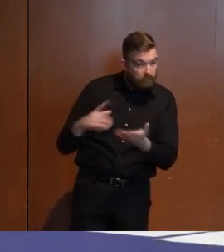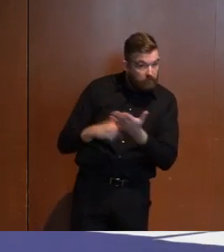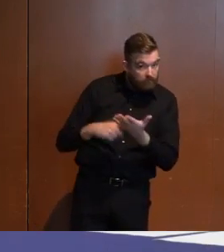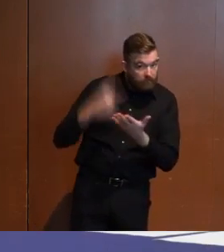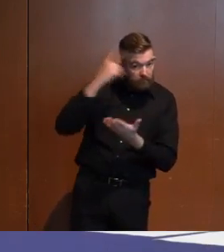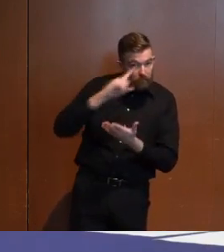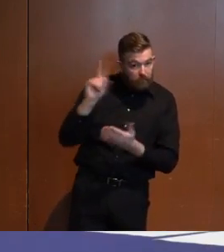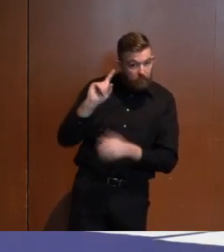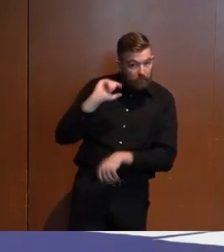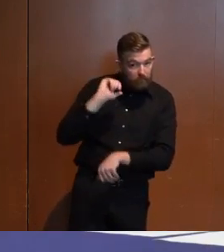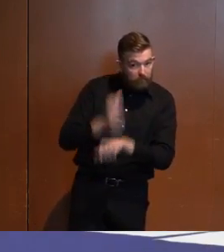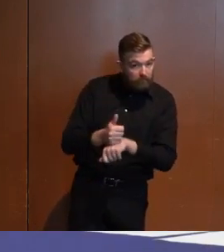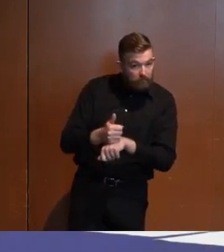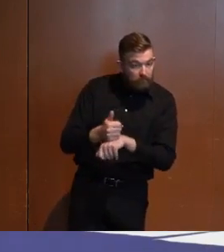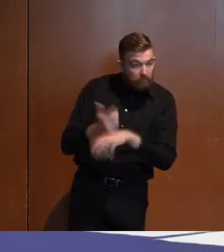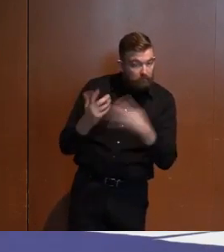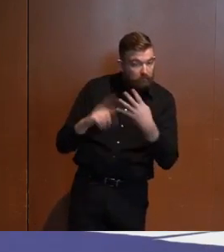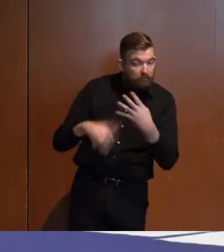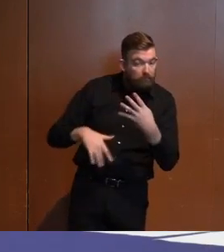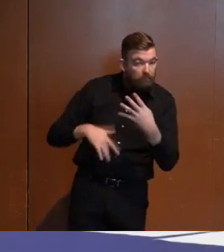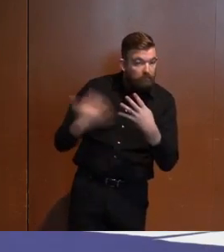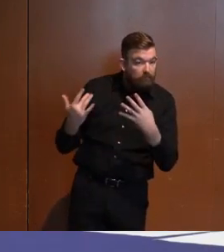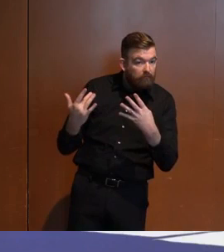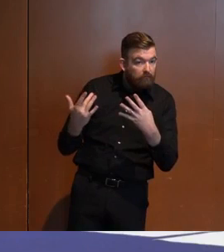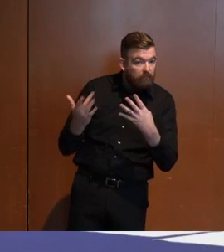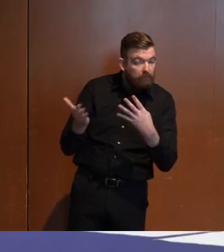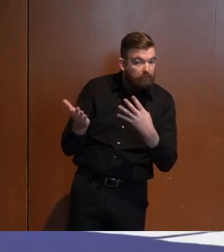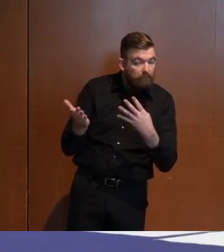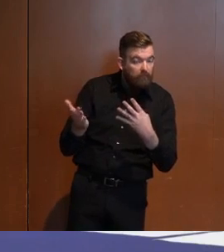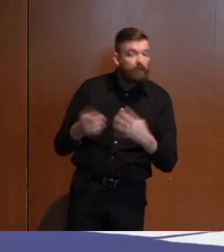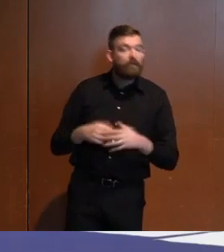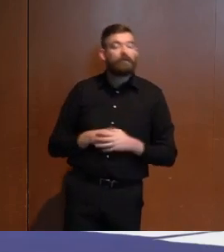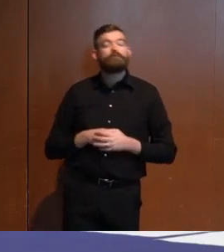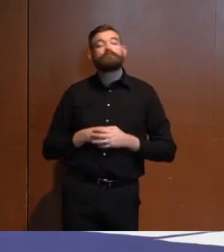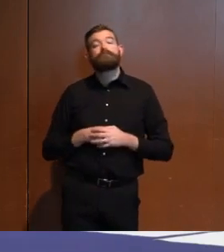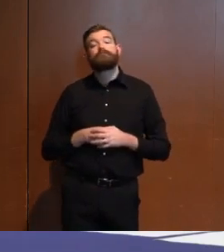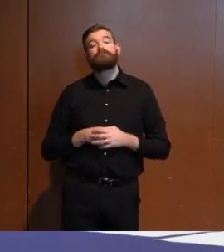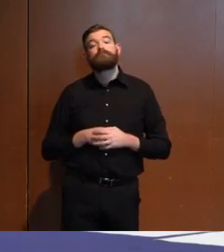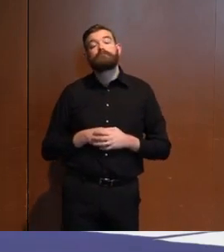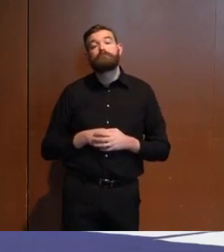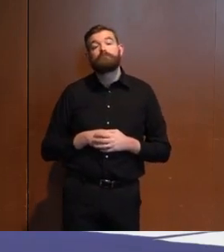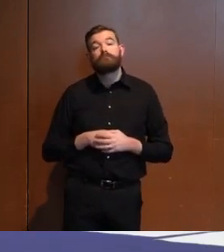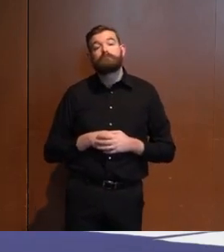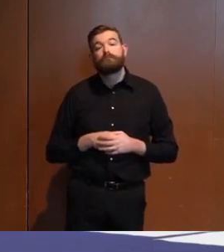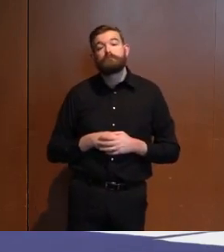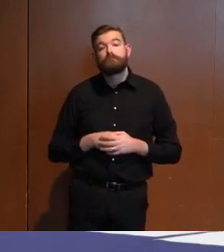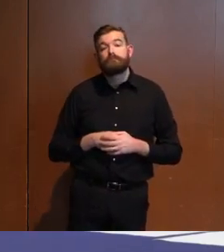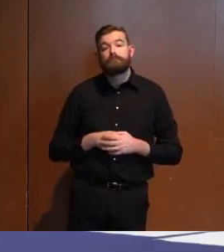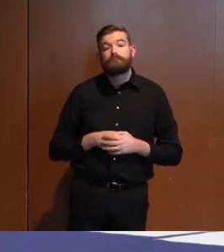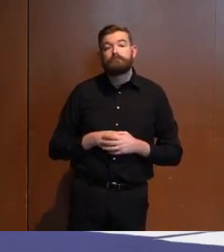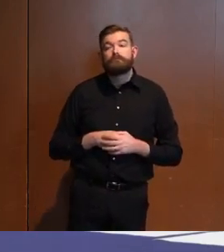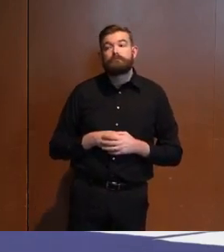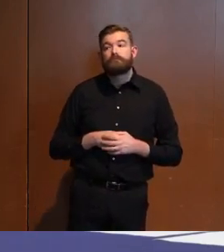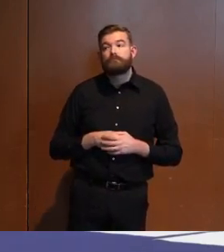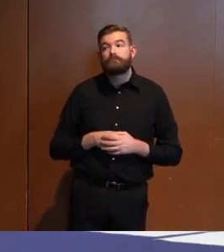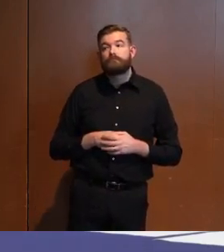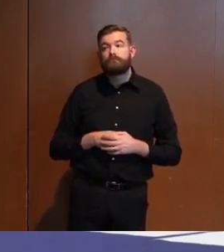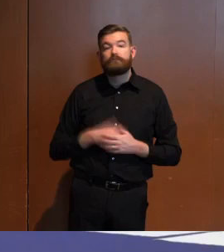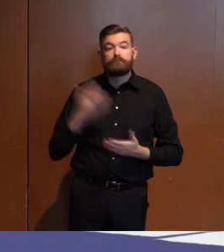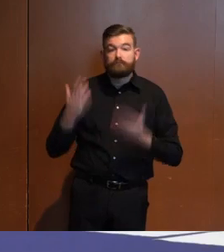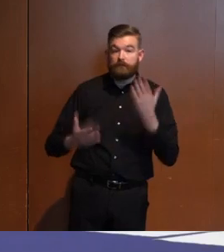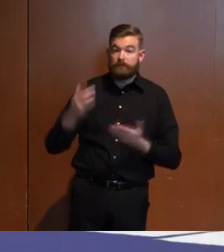where that facility is going to be located? And perhaps the Lieutenant Colonel could discuss with us, or maybe, I don't know,